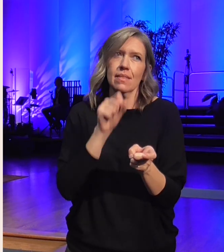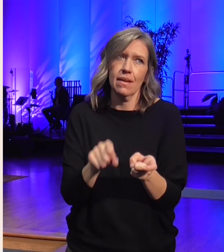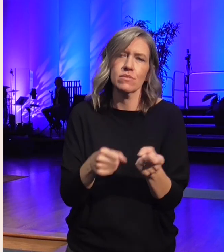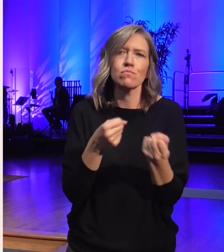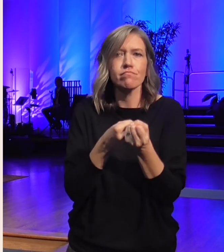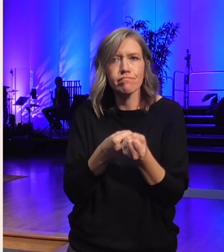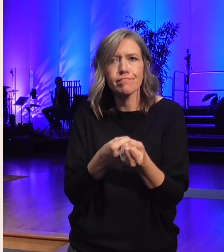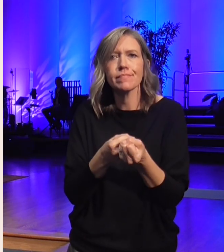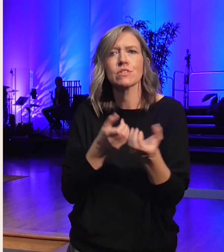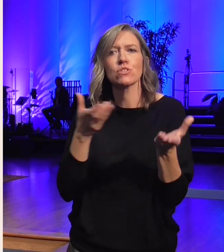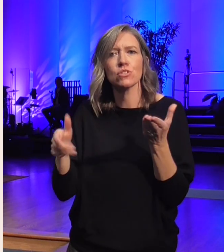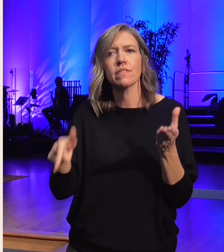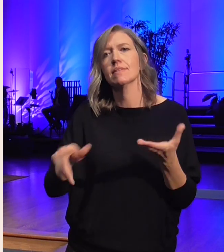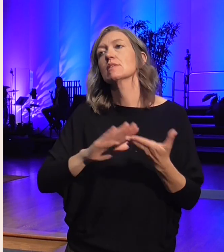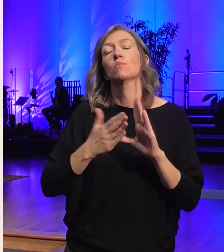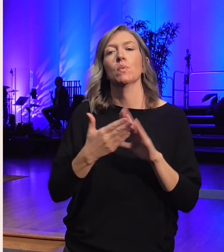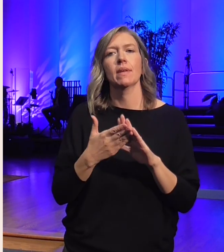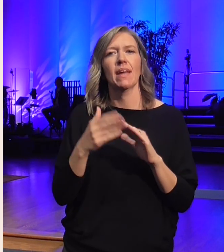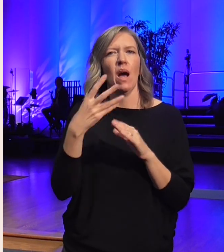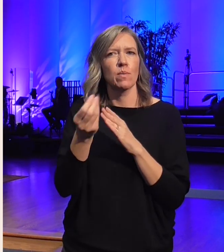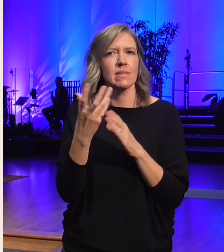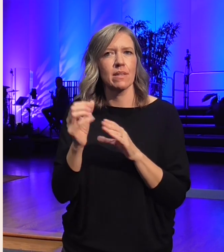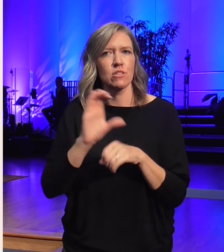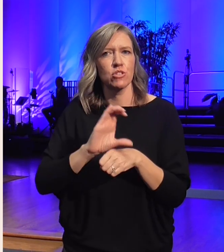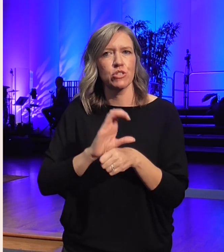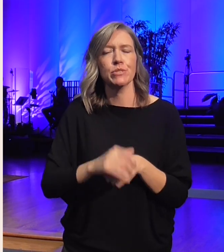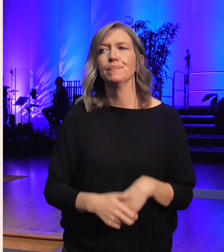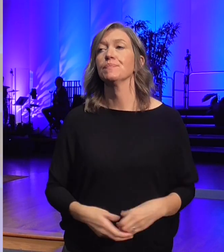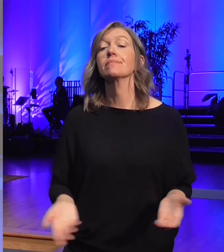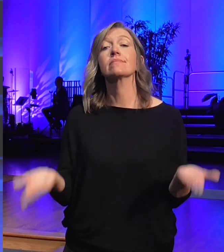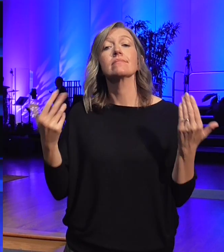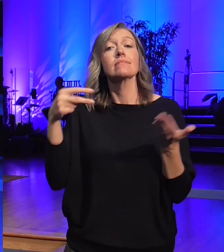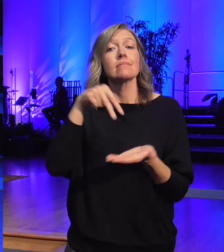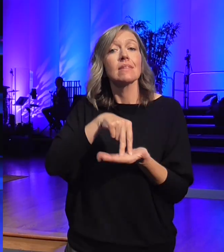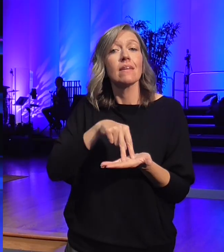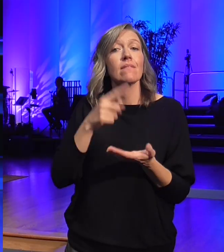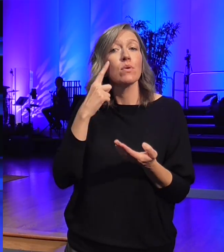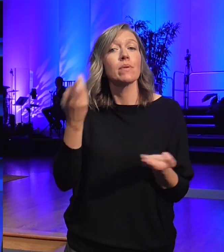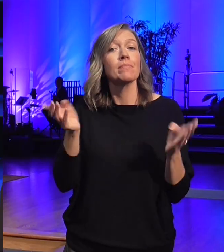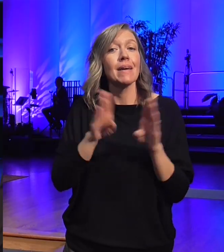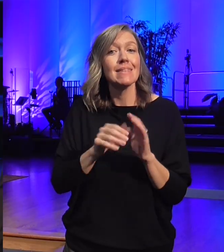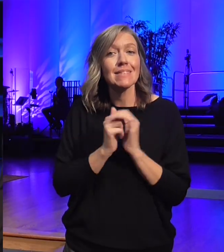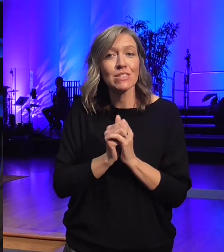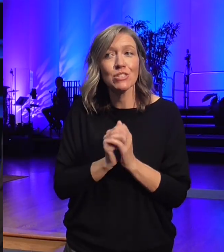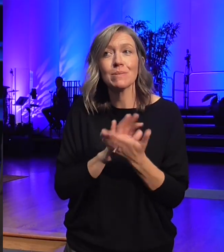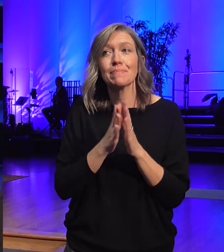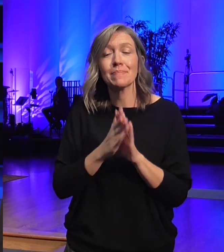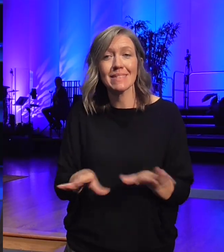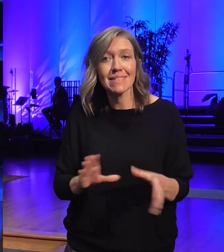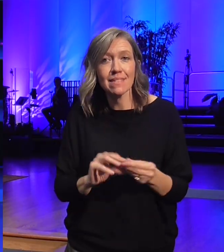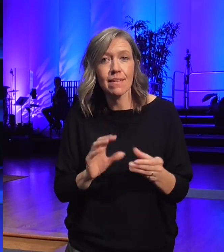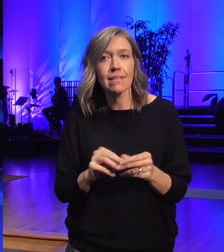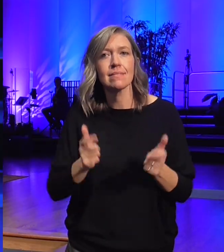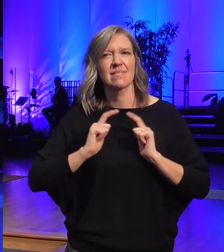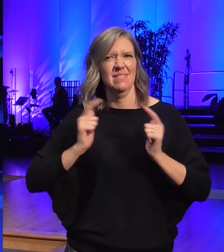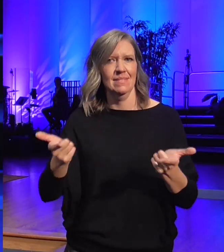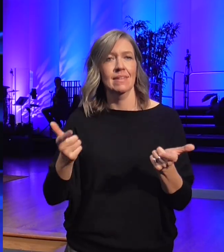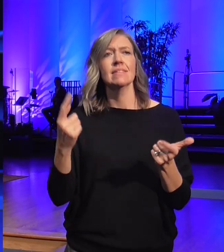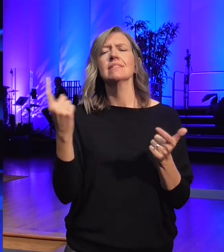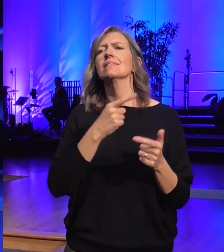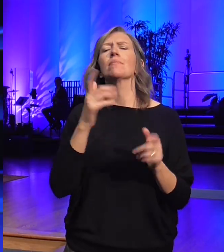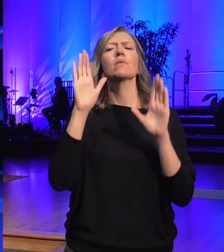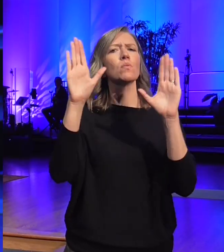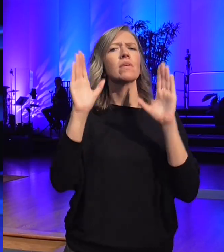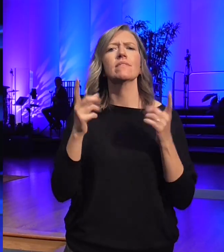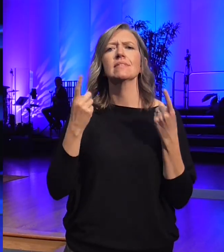us to serve the community beyond Mile High Church. Please stand with me now for the benediction and the peace song. Please say after me, something wonderful is happening through